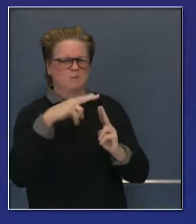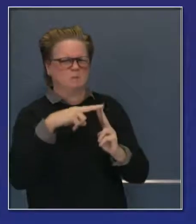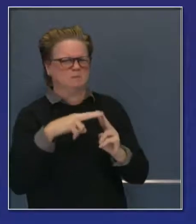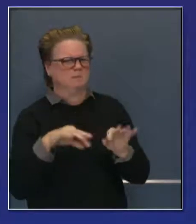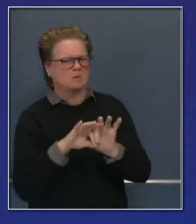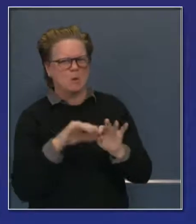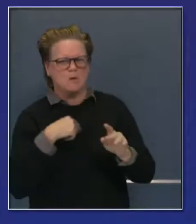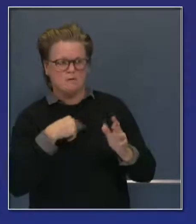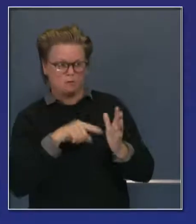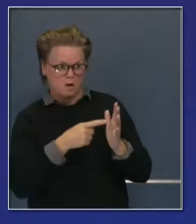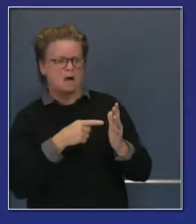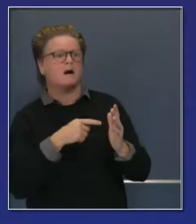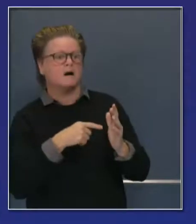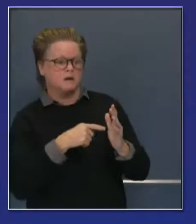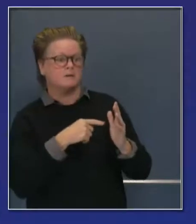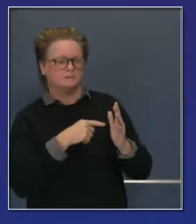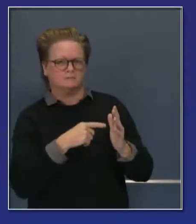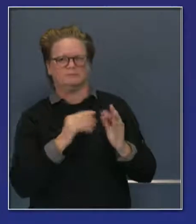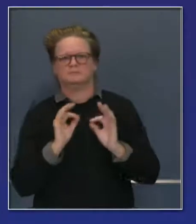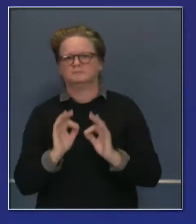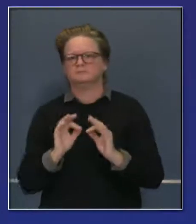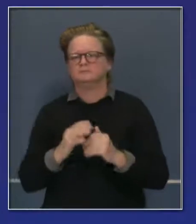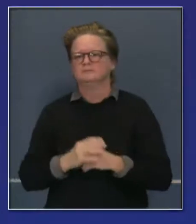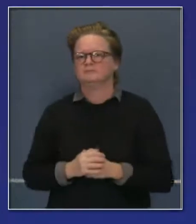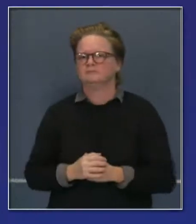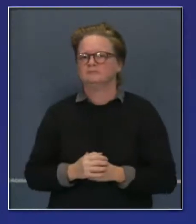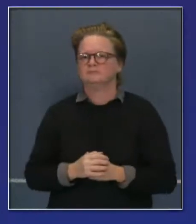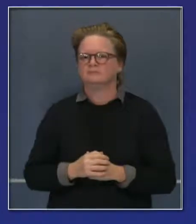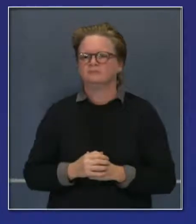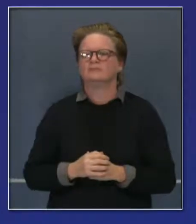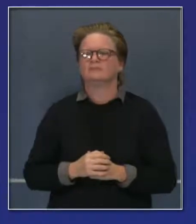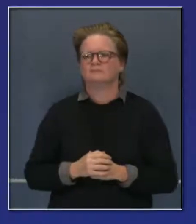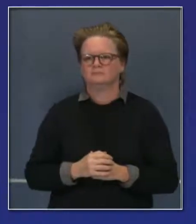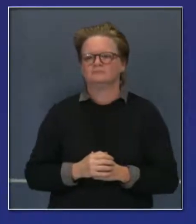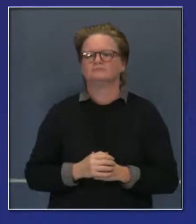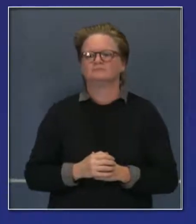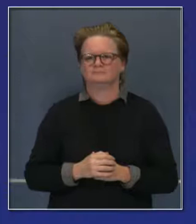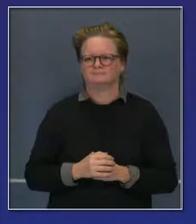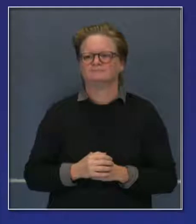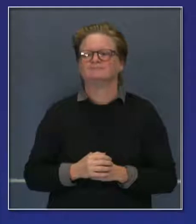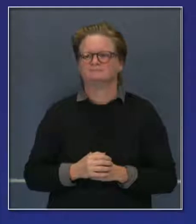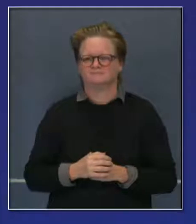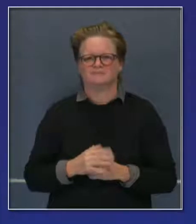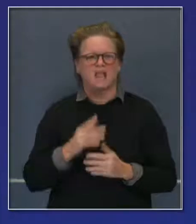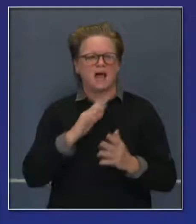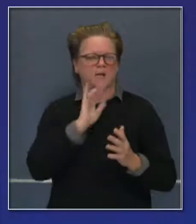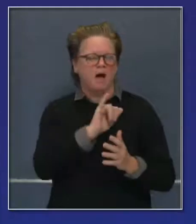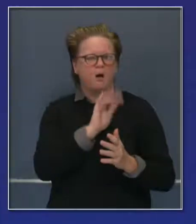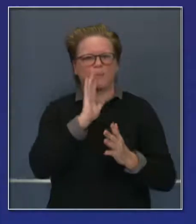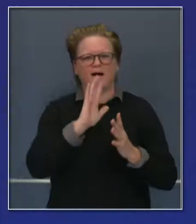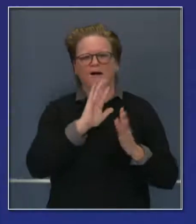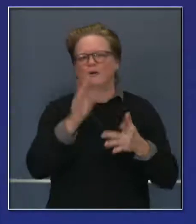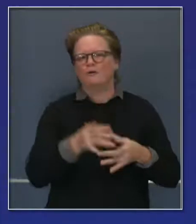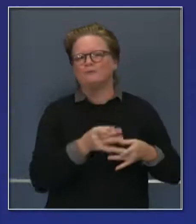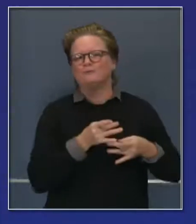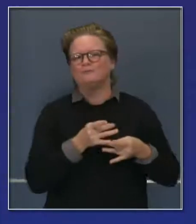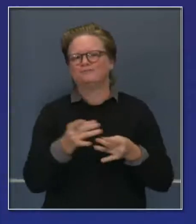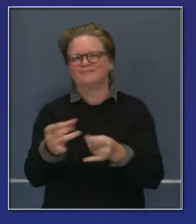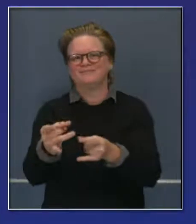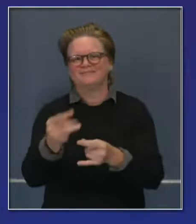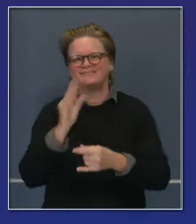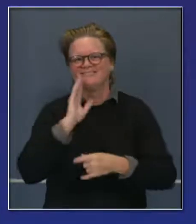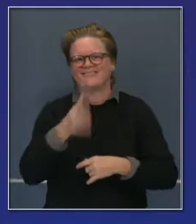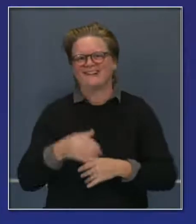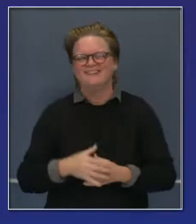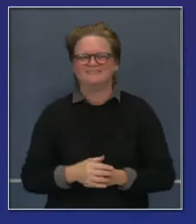and how we need to accommodate for all of these different methodologies and these distribution strategies. So we're working all of the